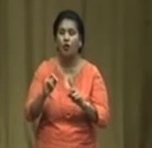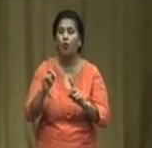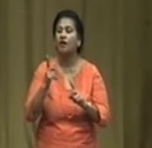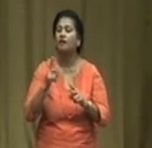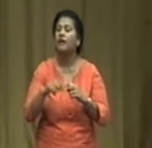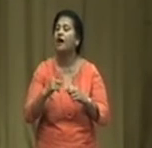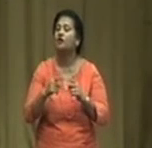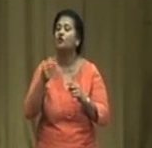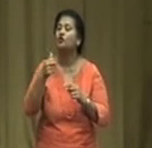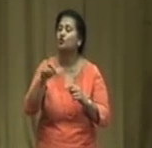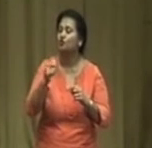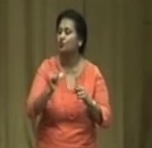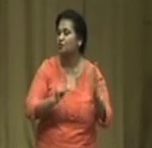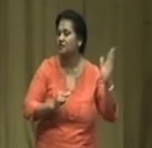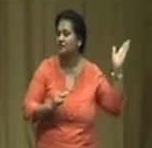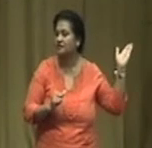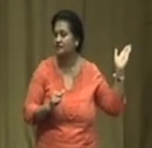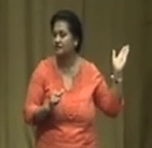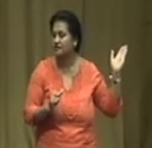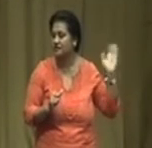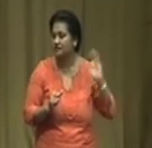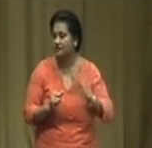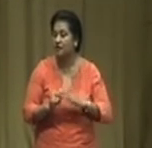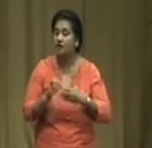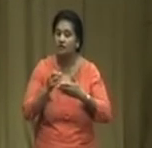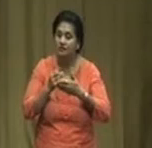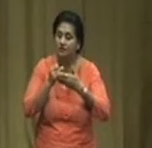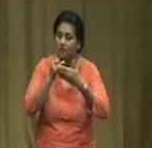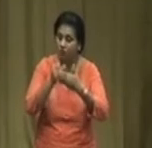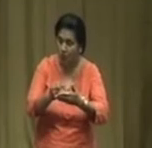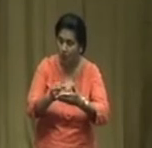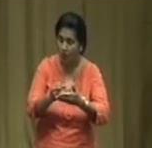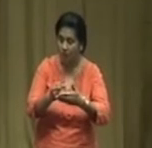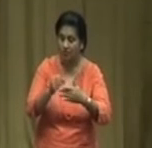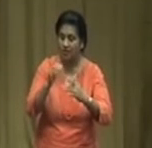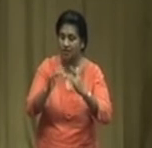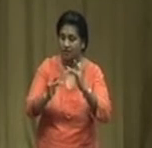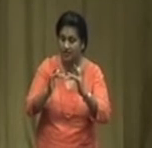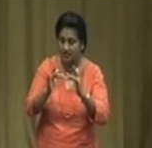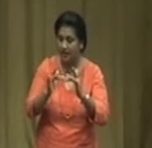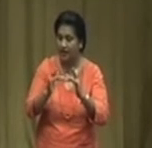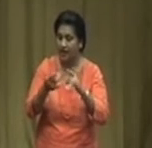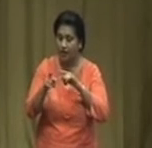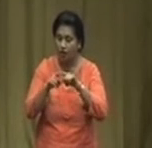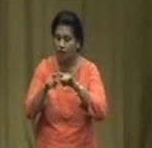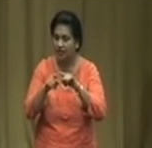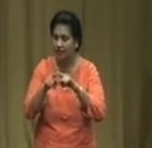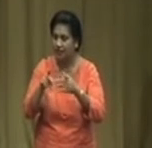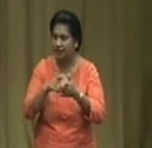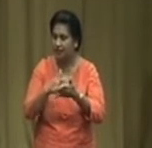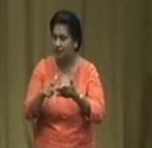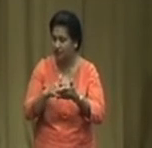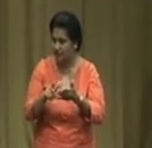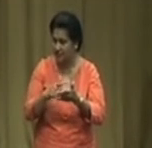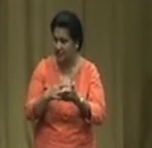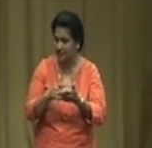is a course that is designed to support the digital and learning literacies that are required for learning success